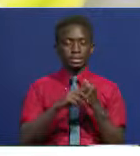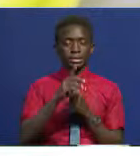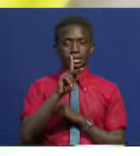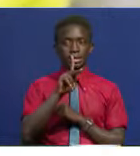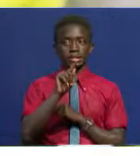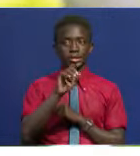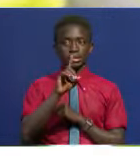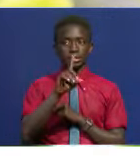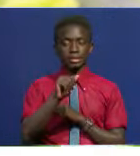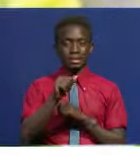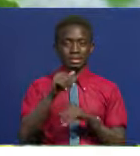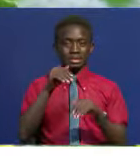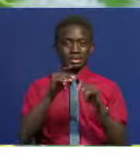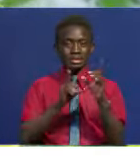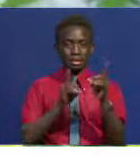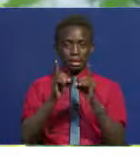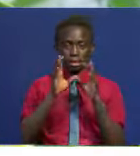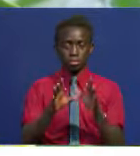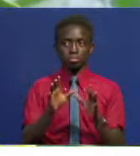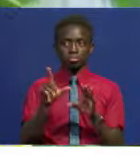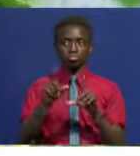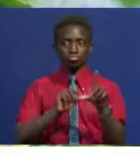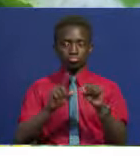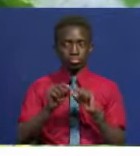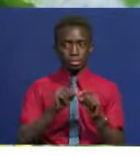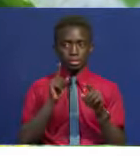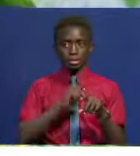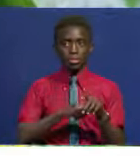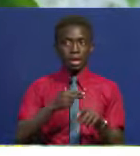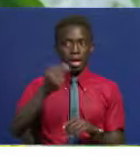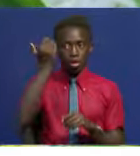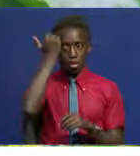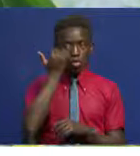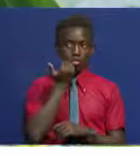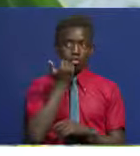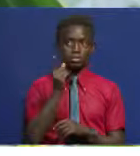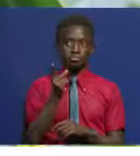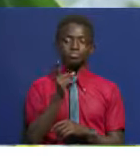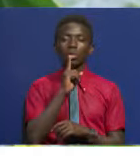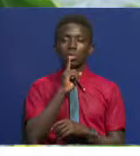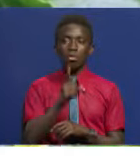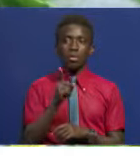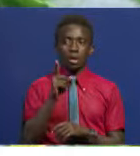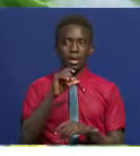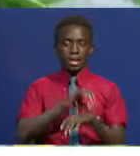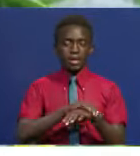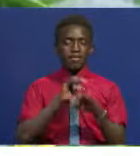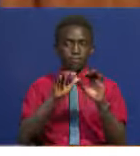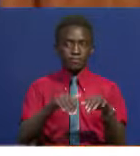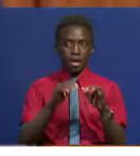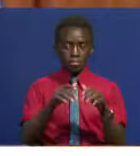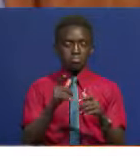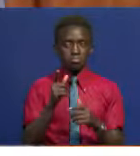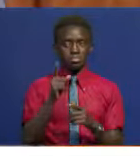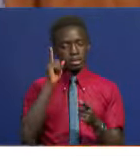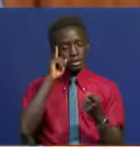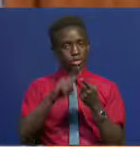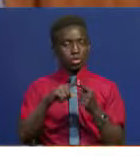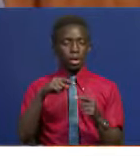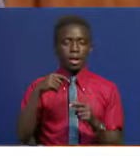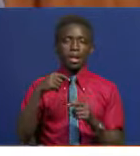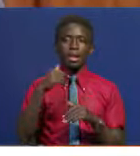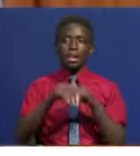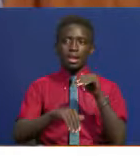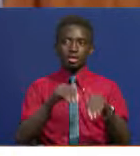elections after the High Court ordered the tea agency to outsource independent firms to carry out the elections. Elections mark